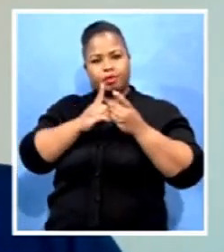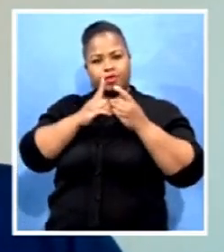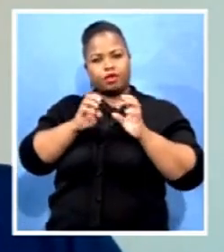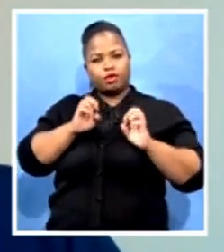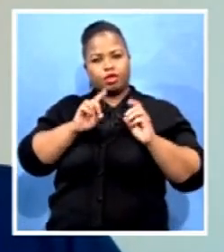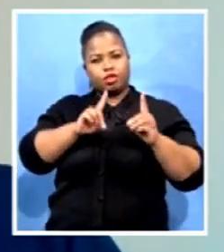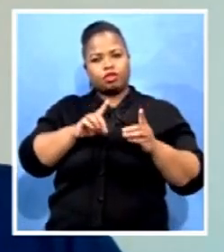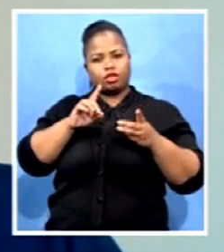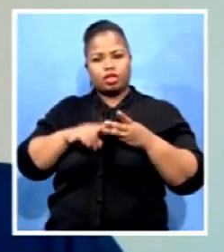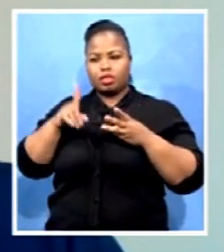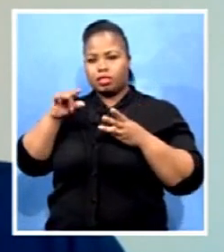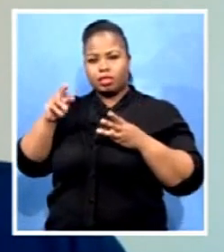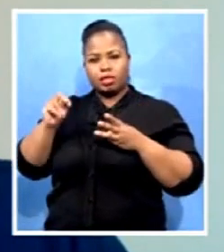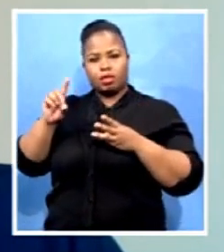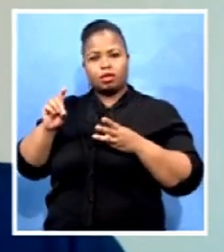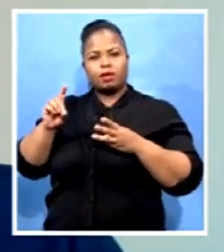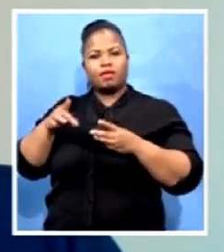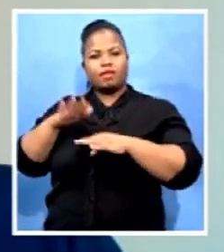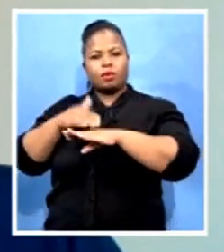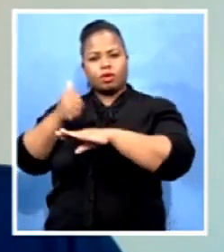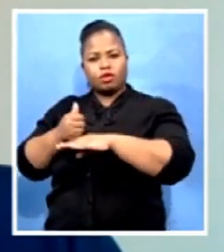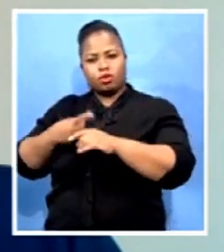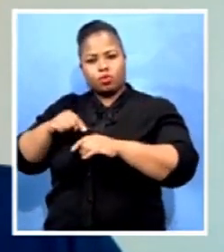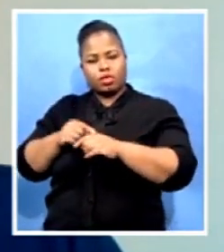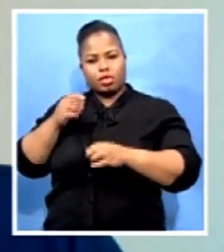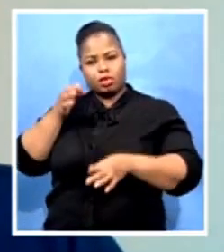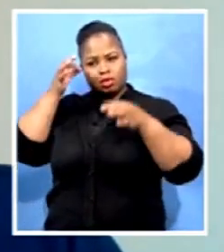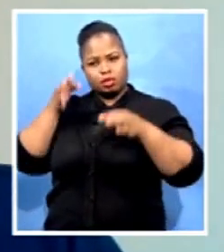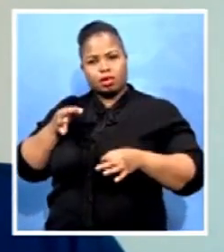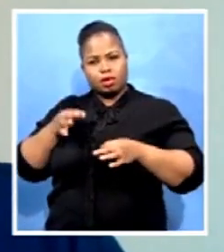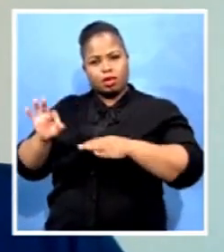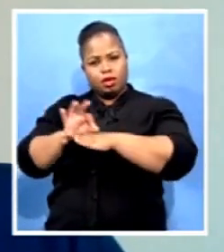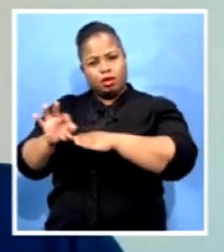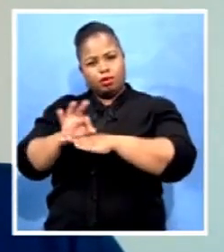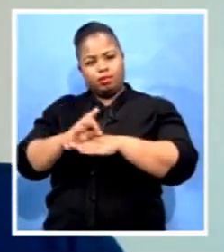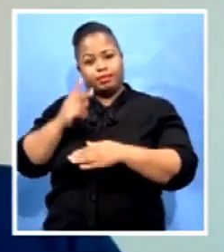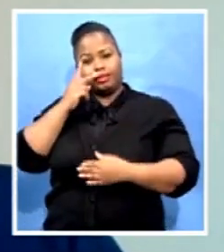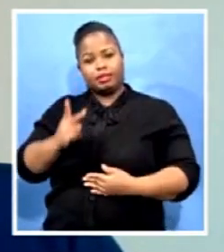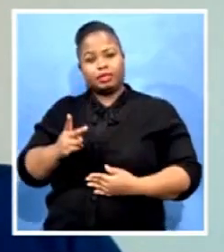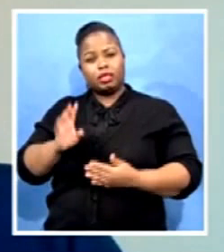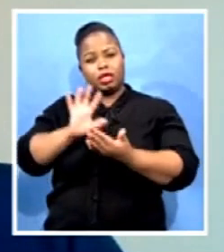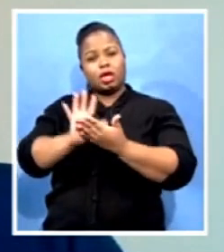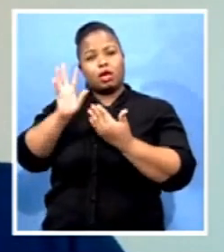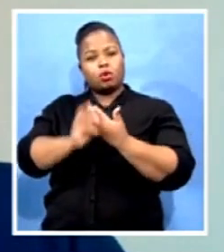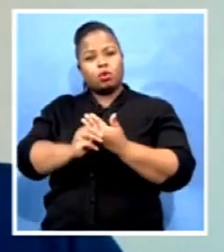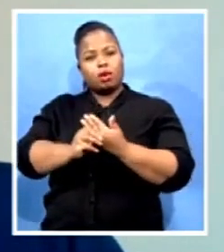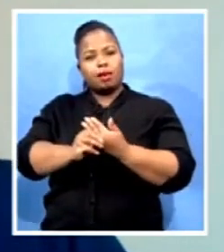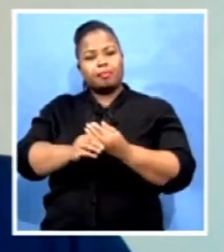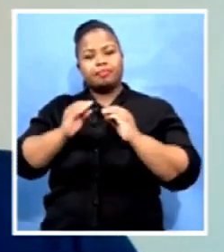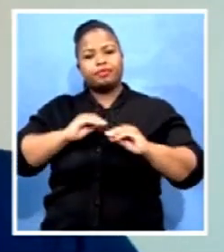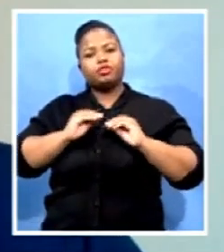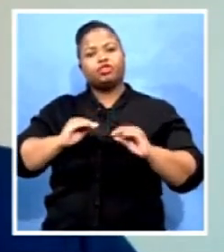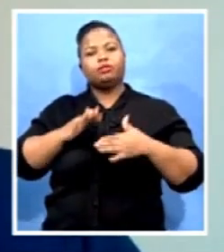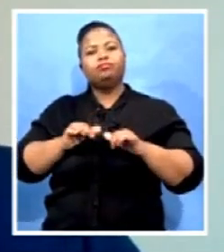solid plan in terms of how can we get the curriculum delivery, at homes for